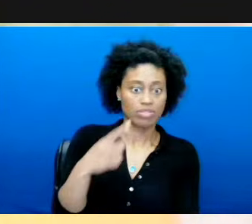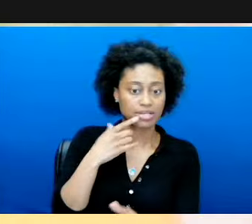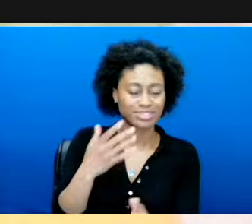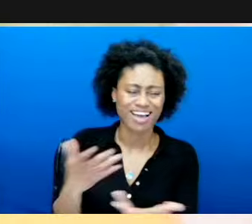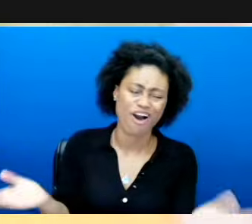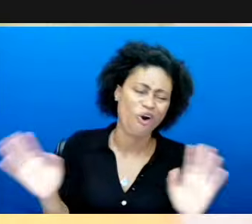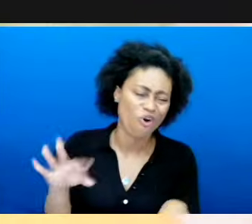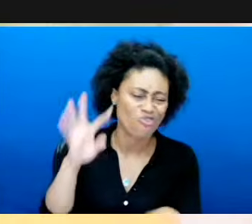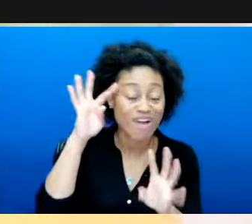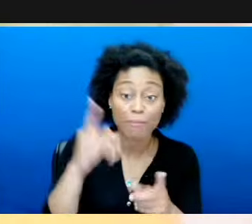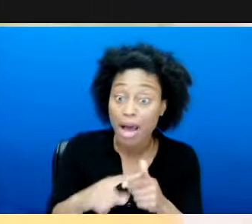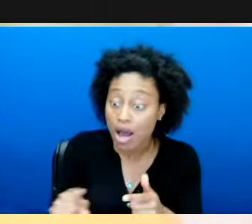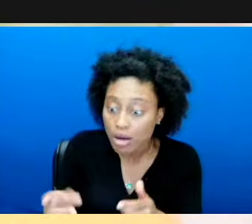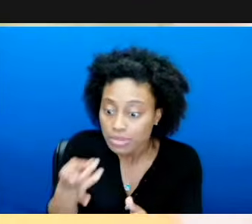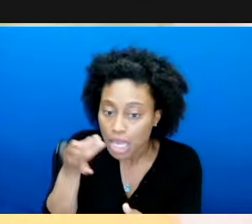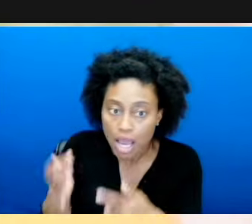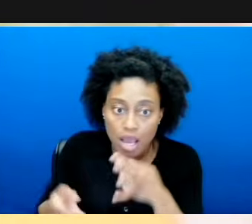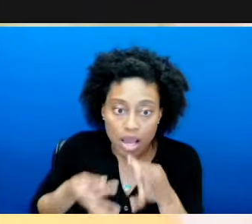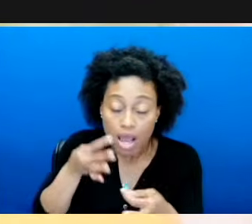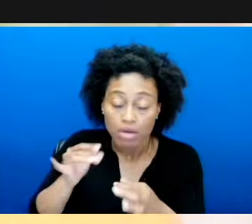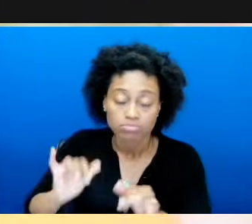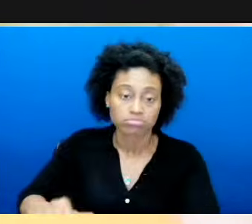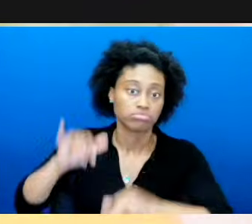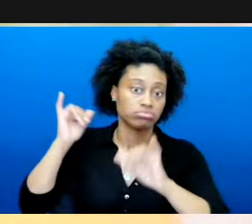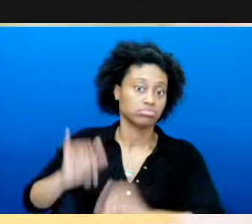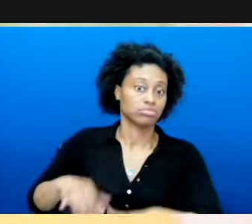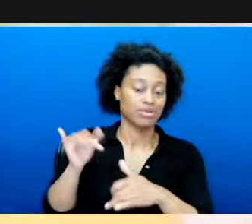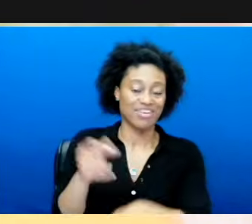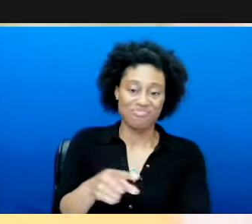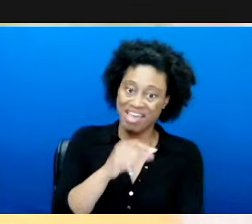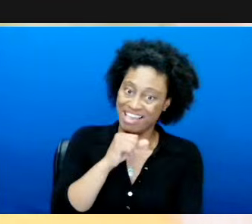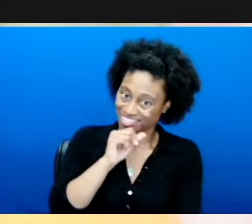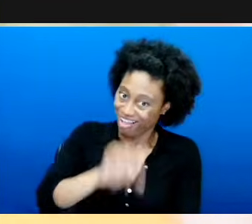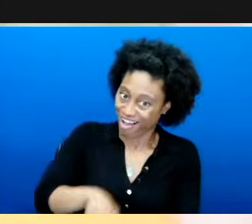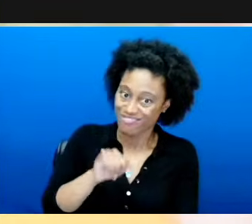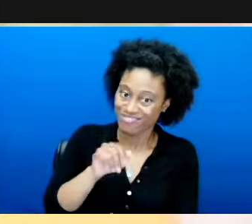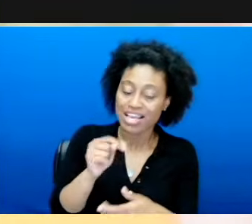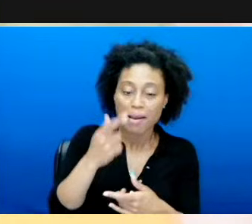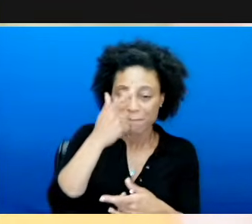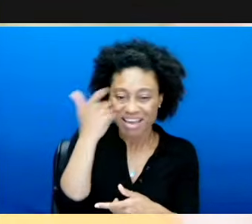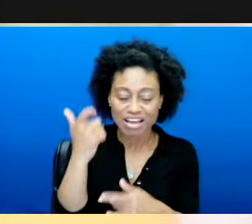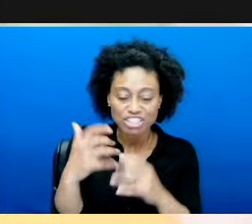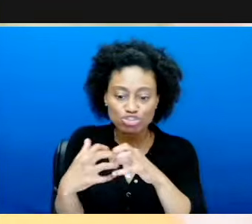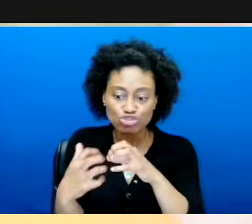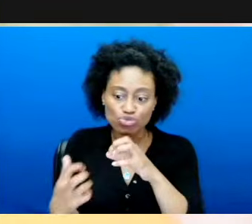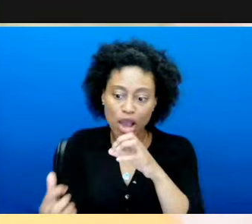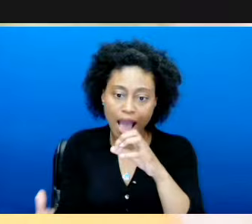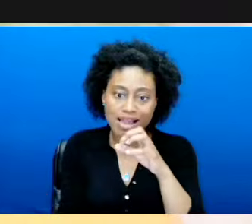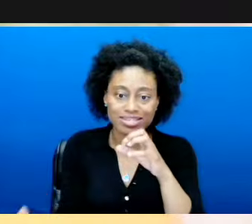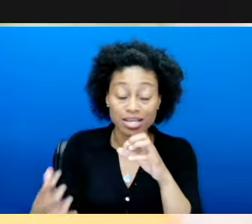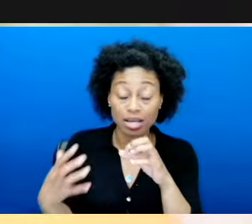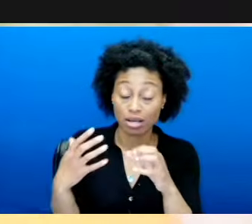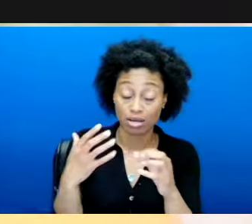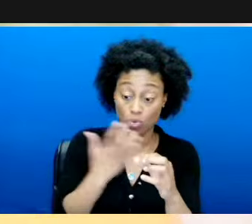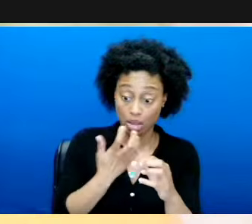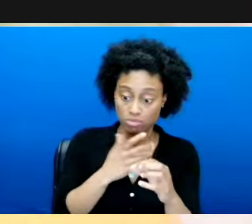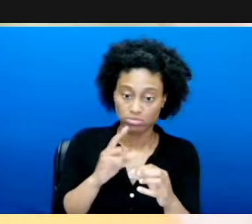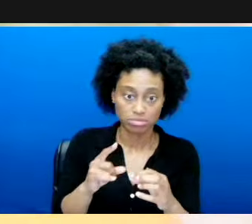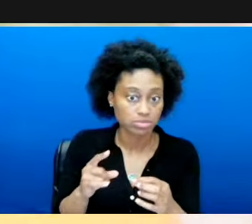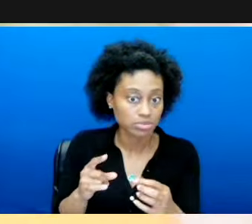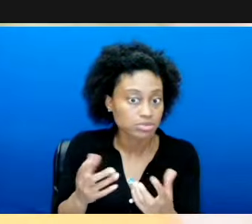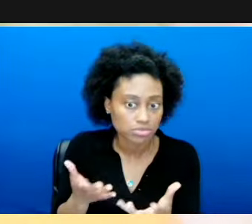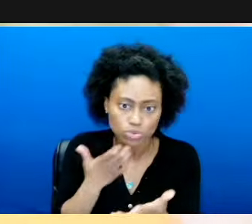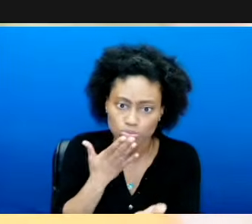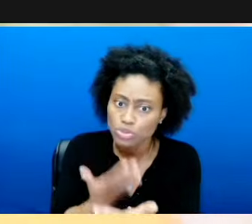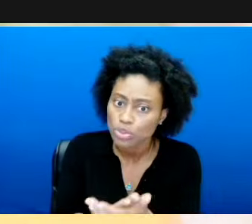anything. But something happens when it cooks where it kind of develops like a shredded texture. So that's a great alternative. And